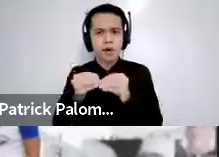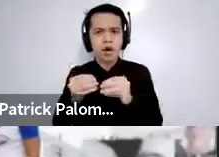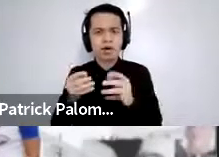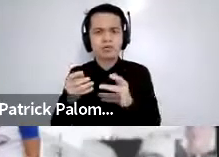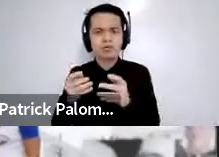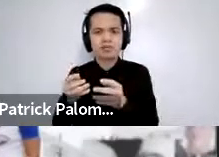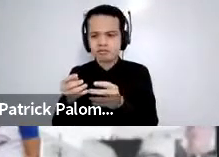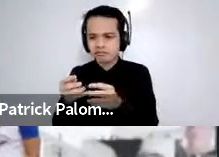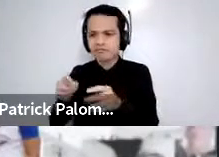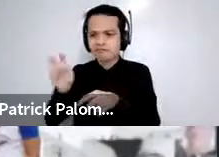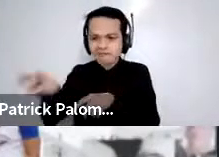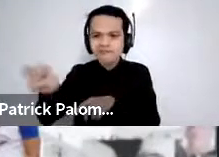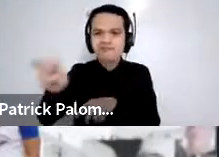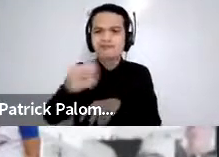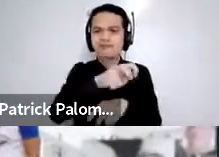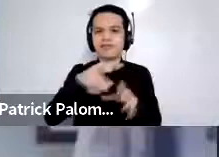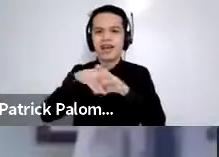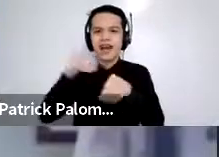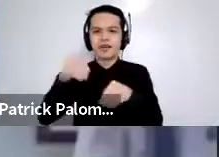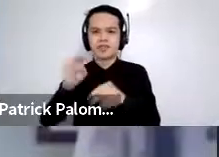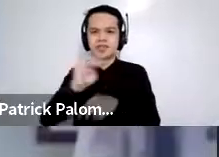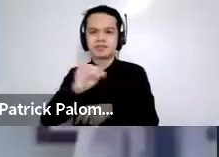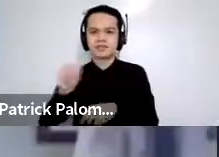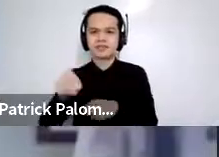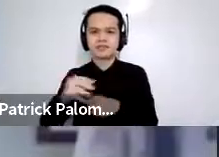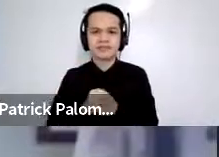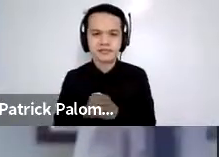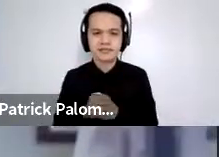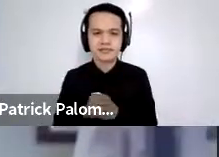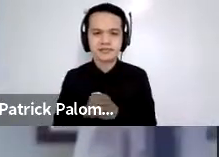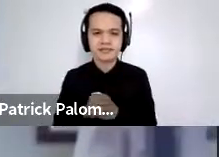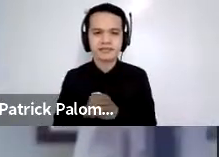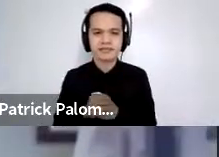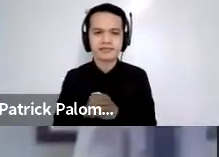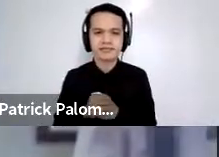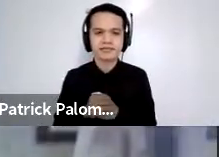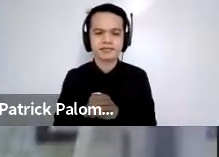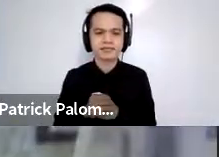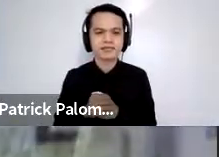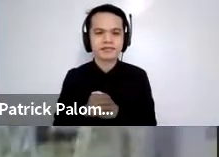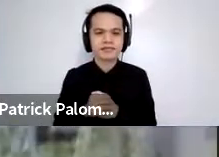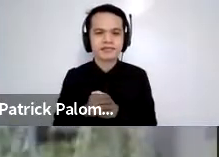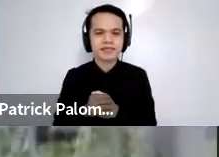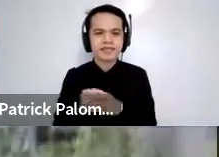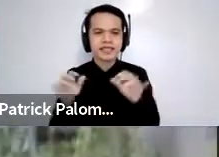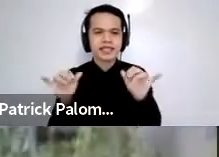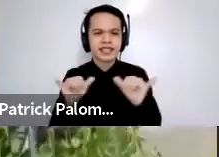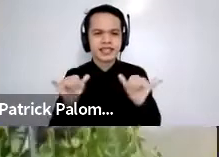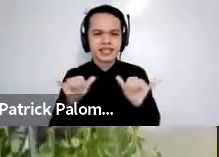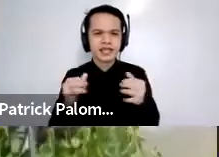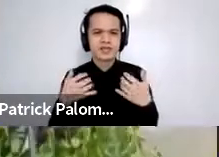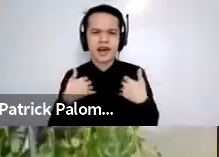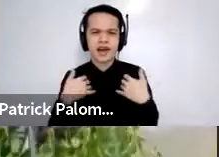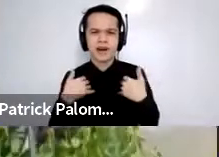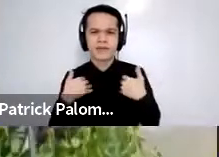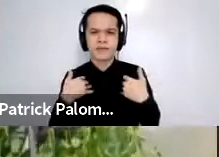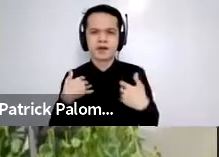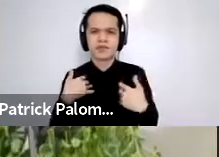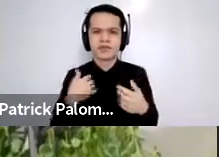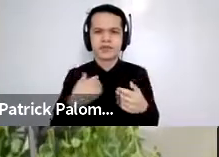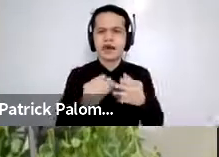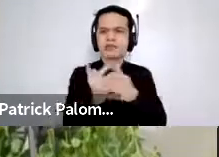Metro Manila. And a perennial problem are the water hyacinths. There are many of them. but we have developed